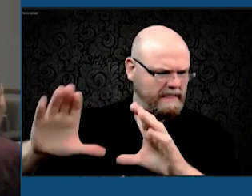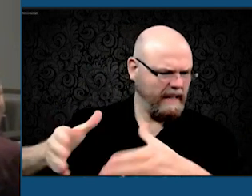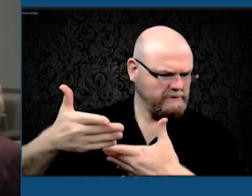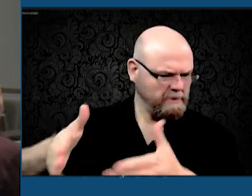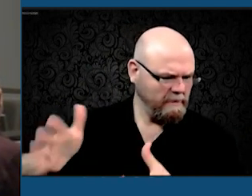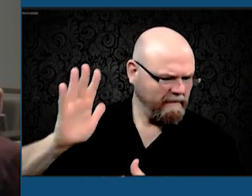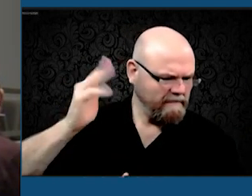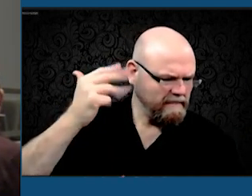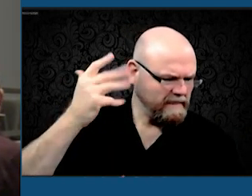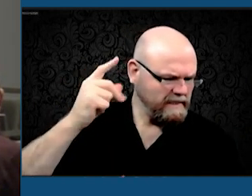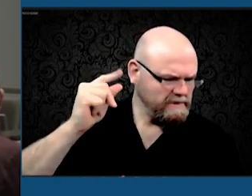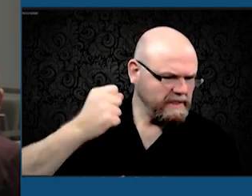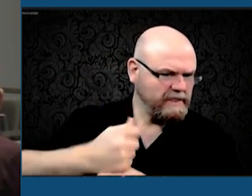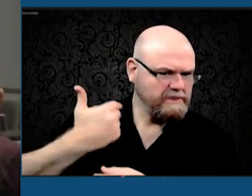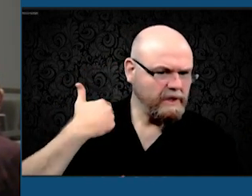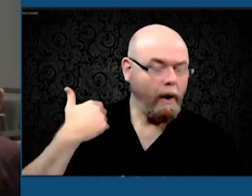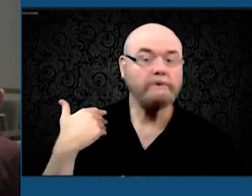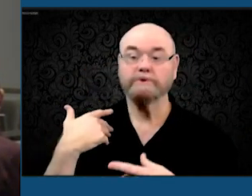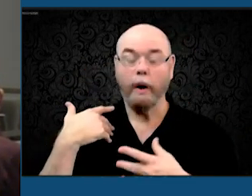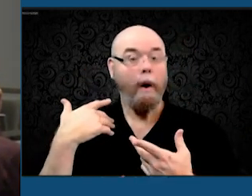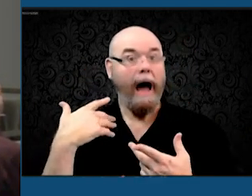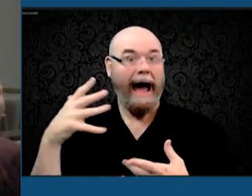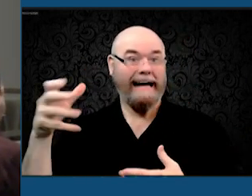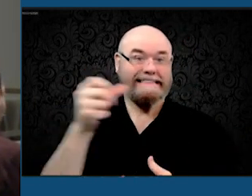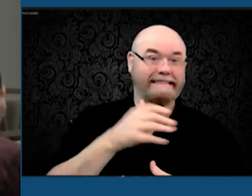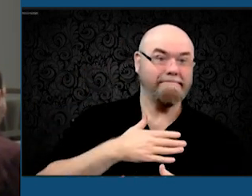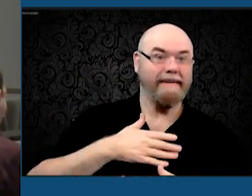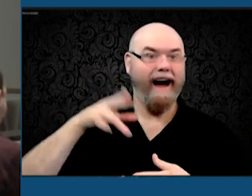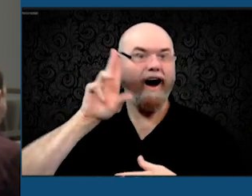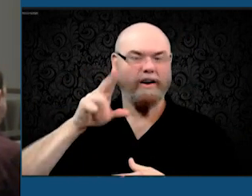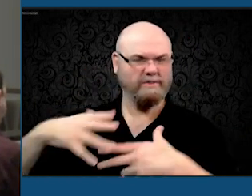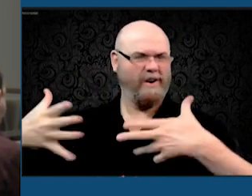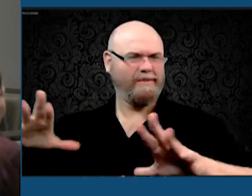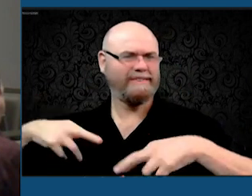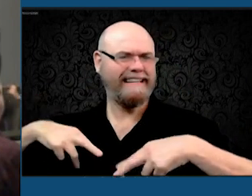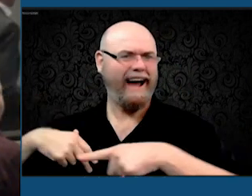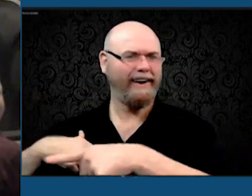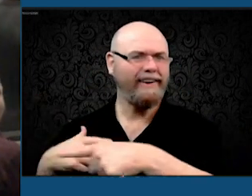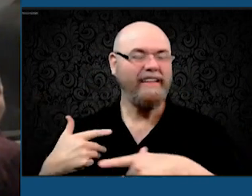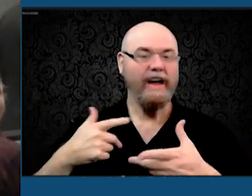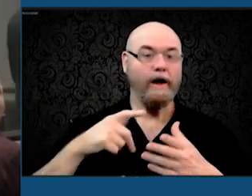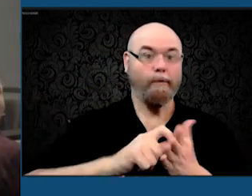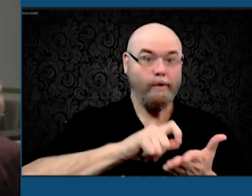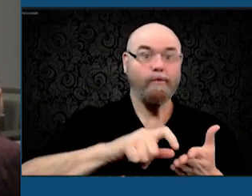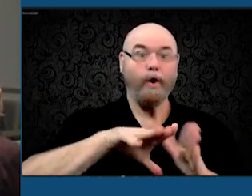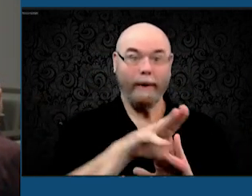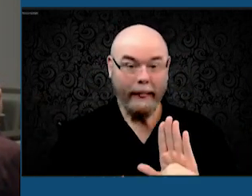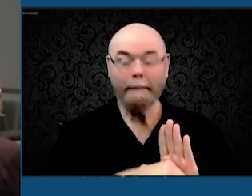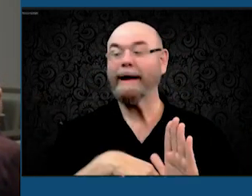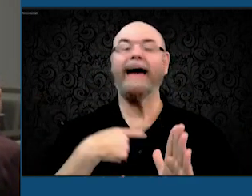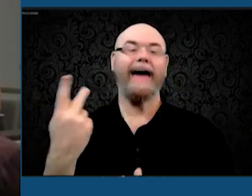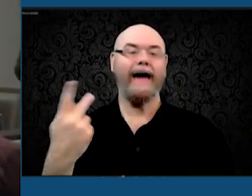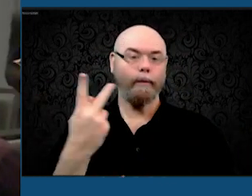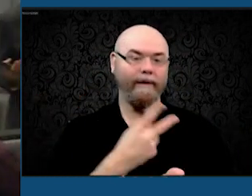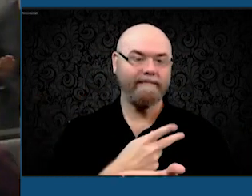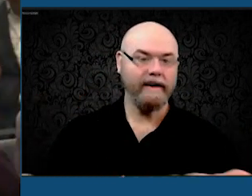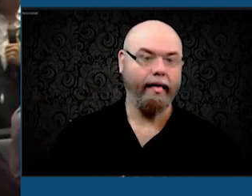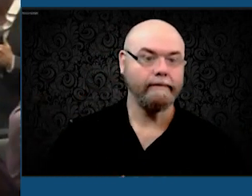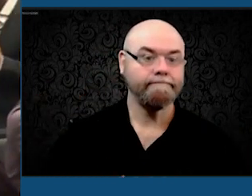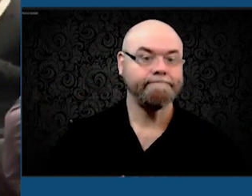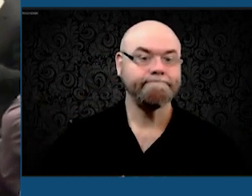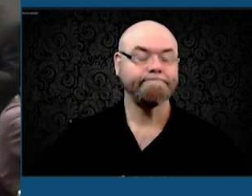of retirement, and we started writing a curriculum. And we failed. We failed because we made one